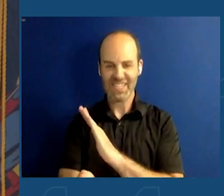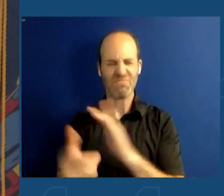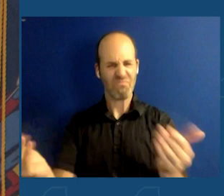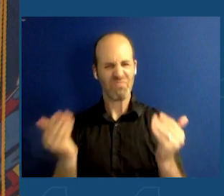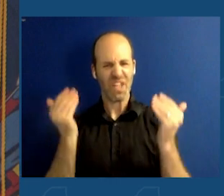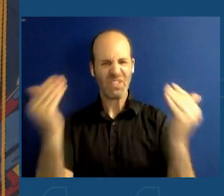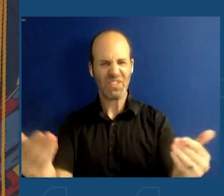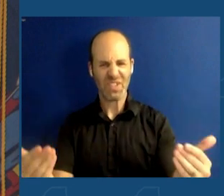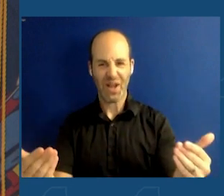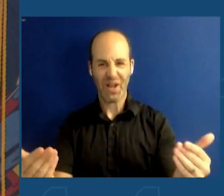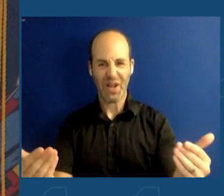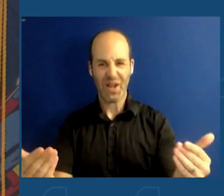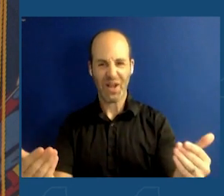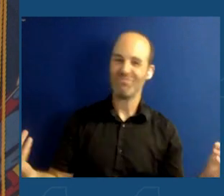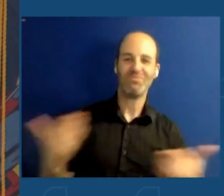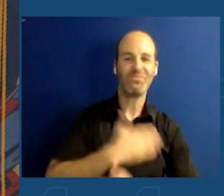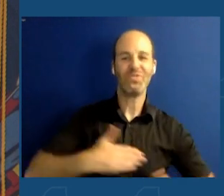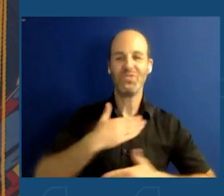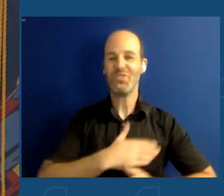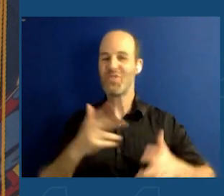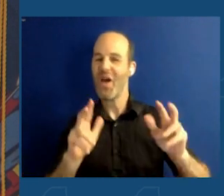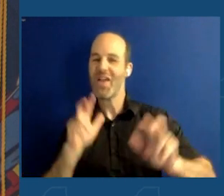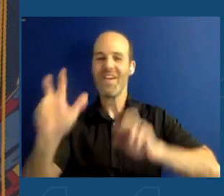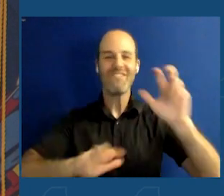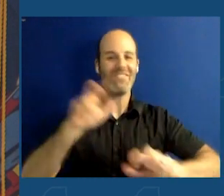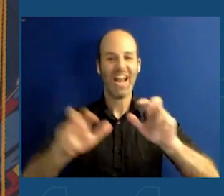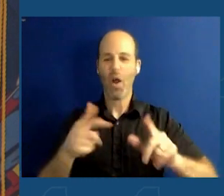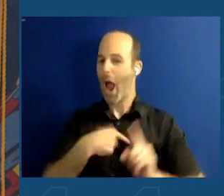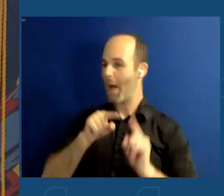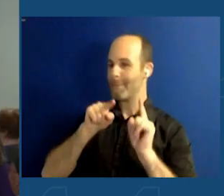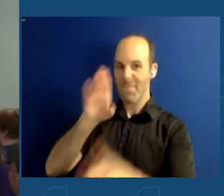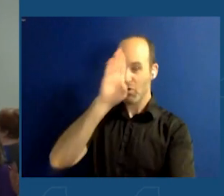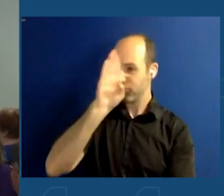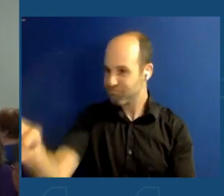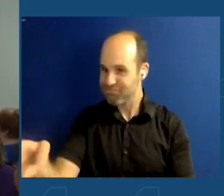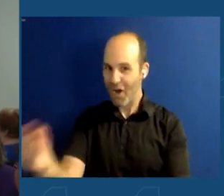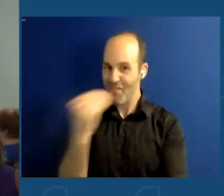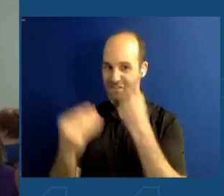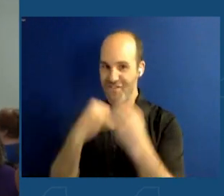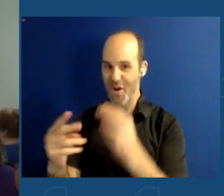enjoy the fair, and I'm heading right to the food immediately. Thank you.